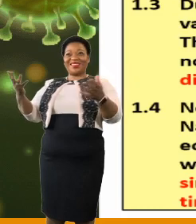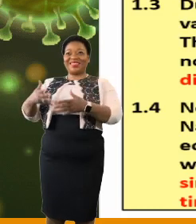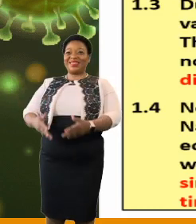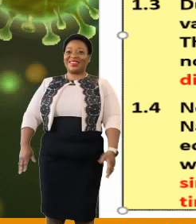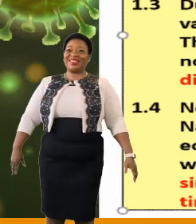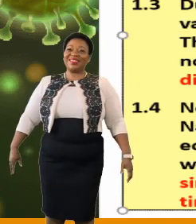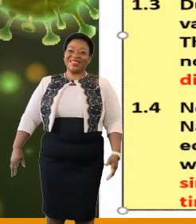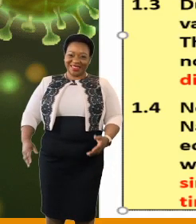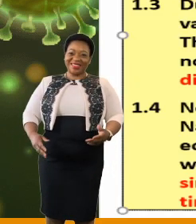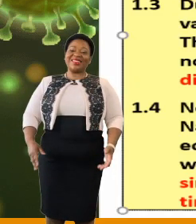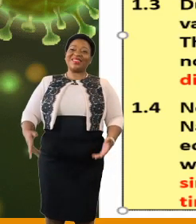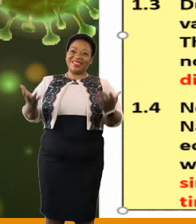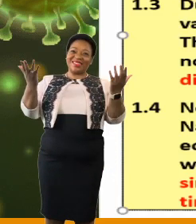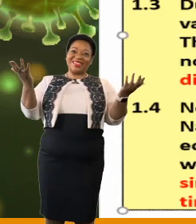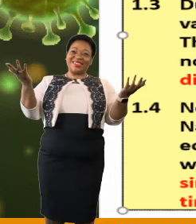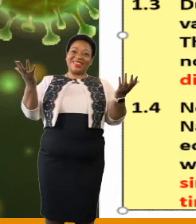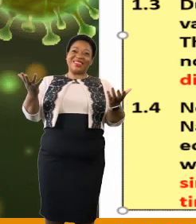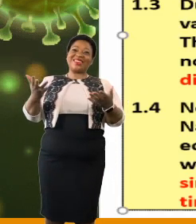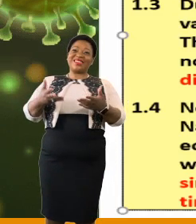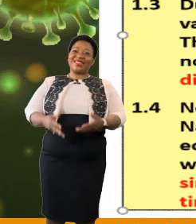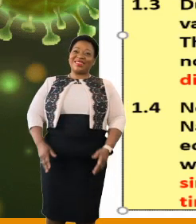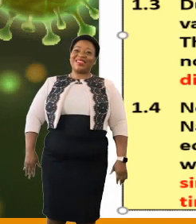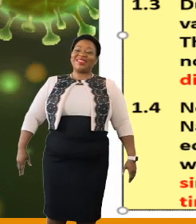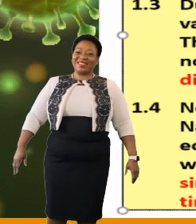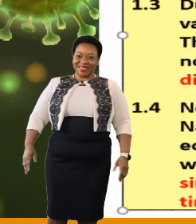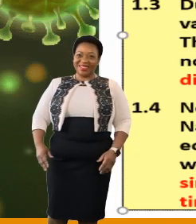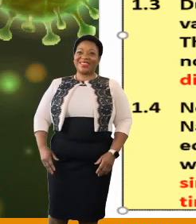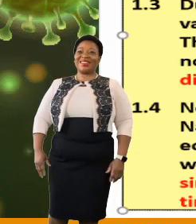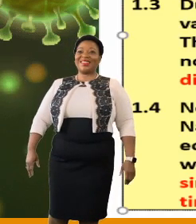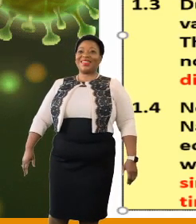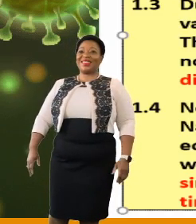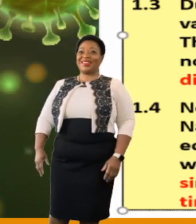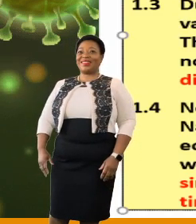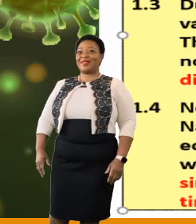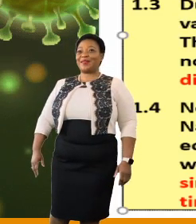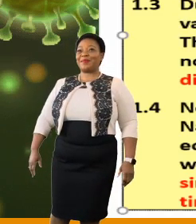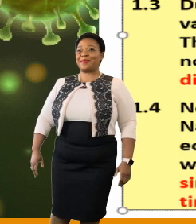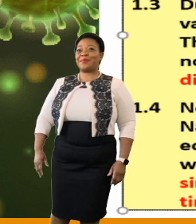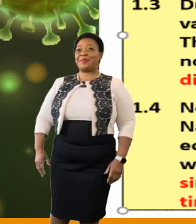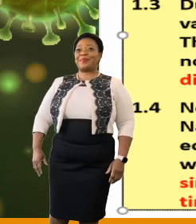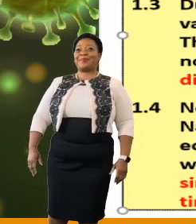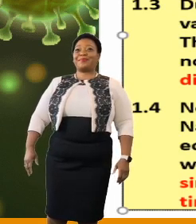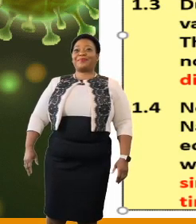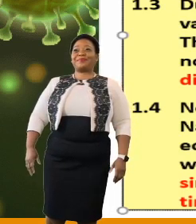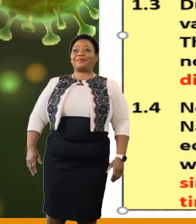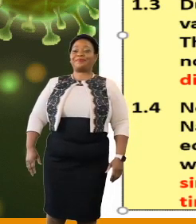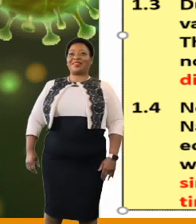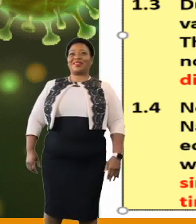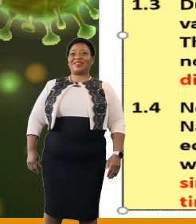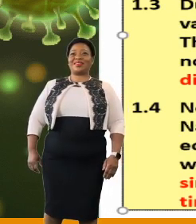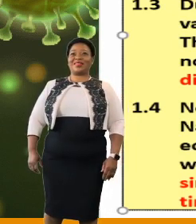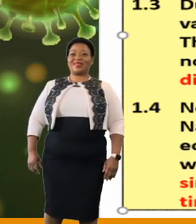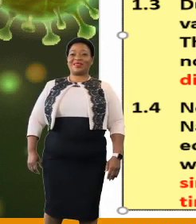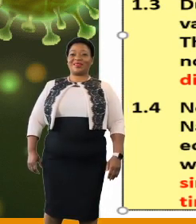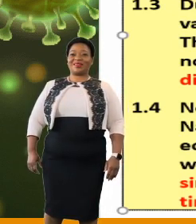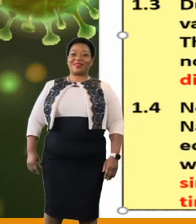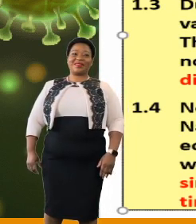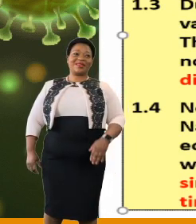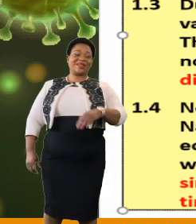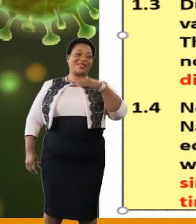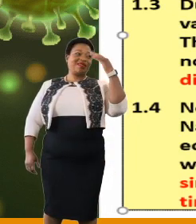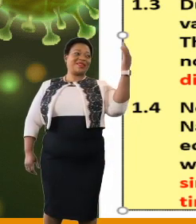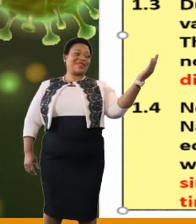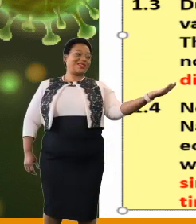us facing a great deal of public resistance to where we are going to at the